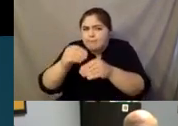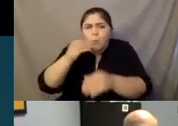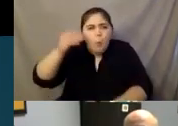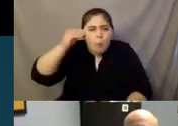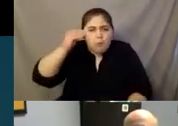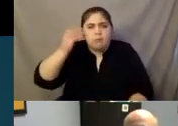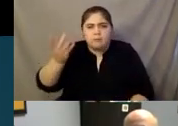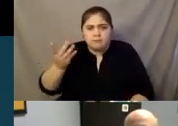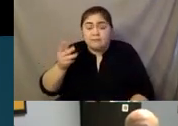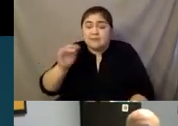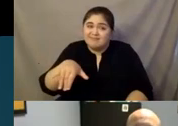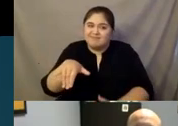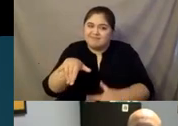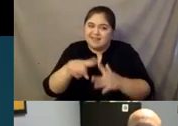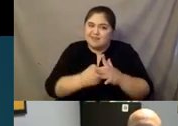that's creating issues.